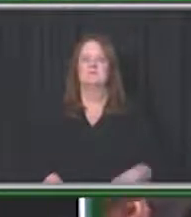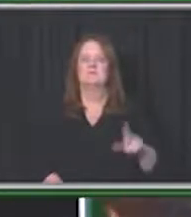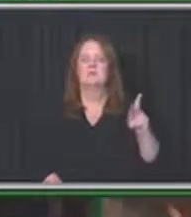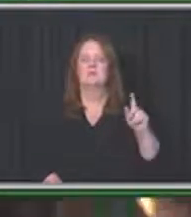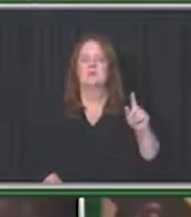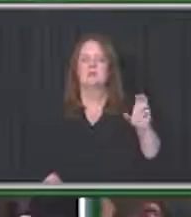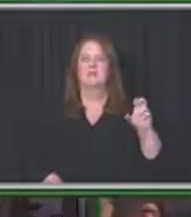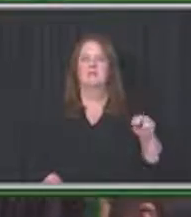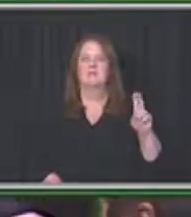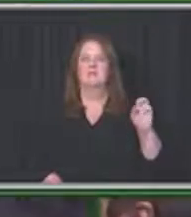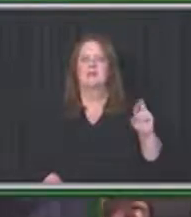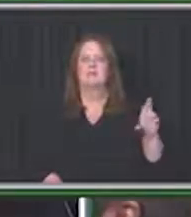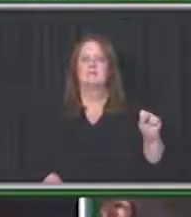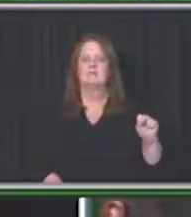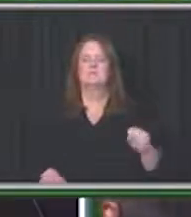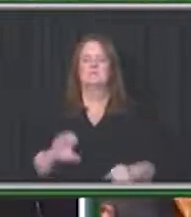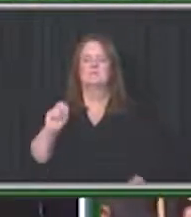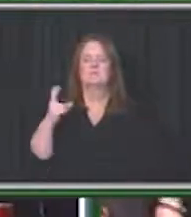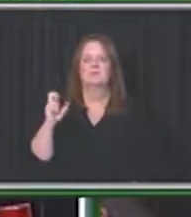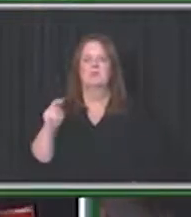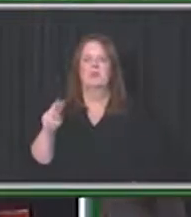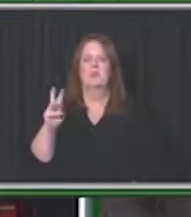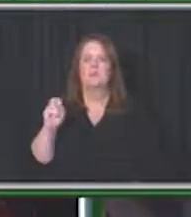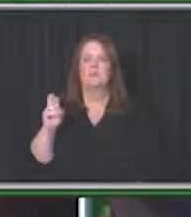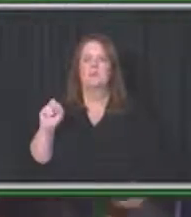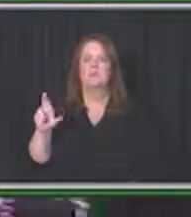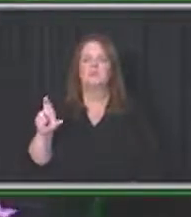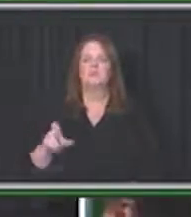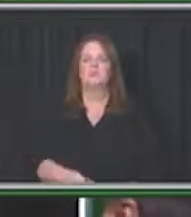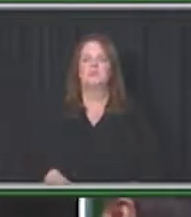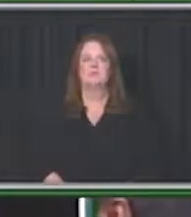Kathleen Dias. Shannon Webster.